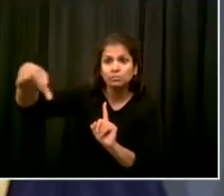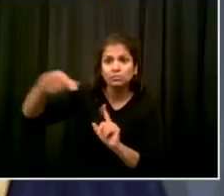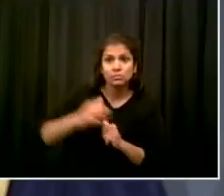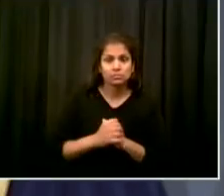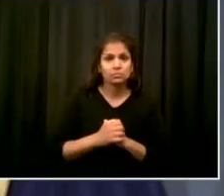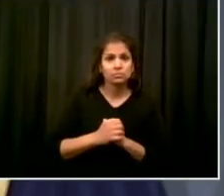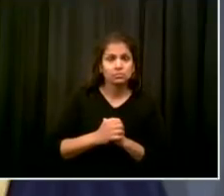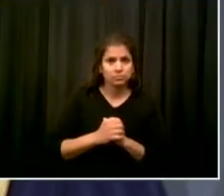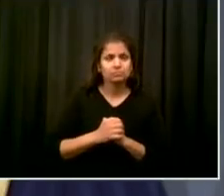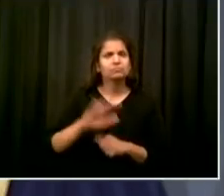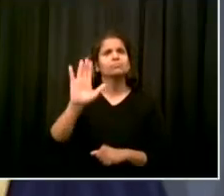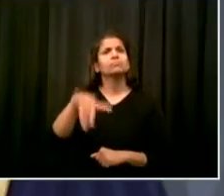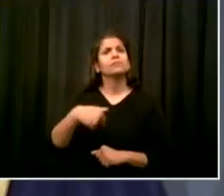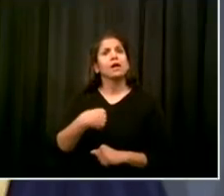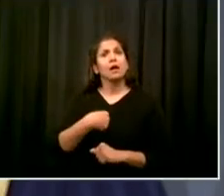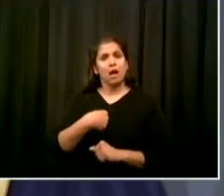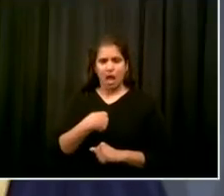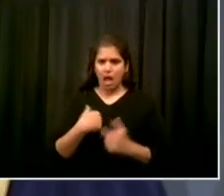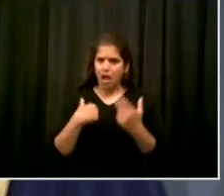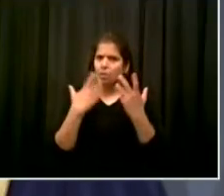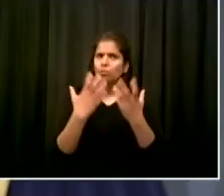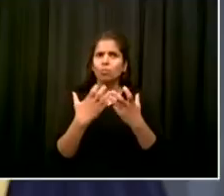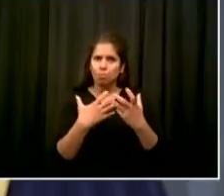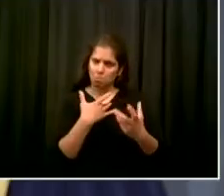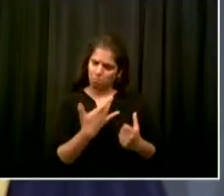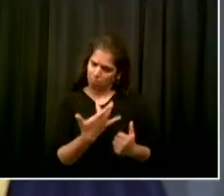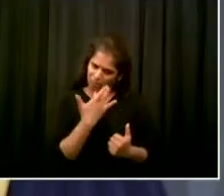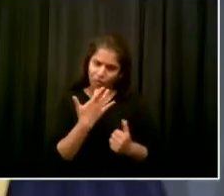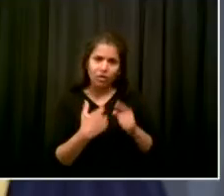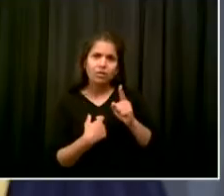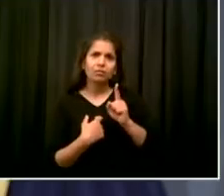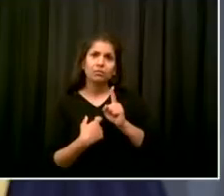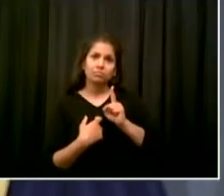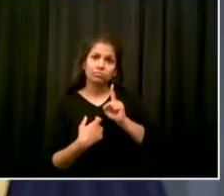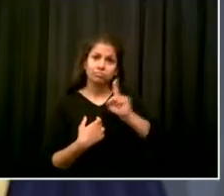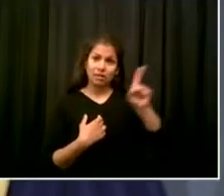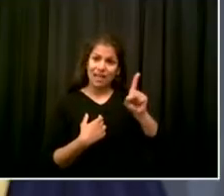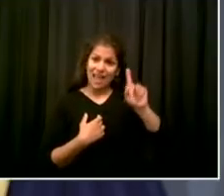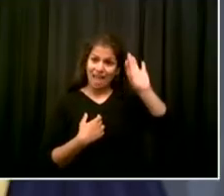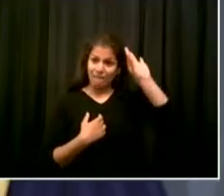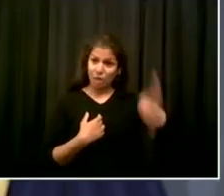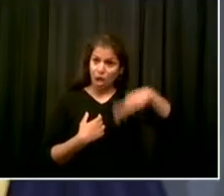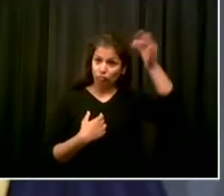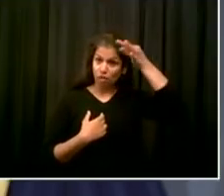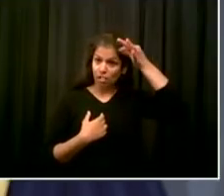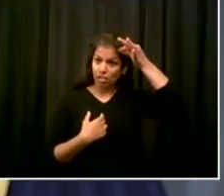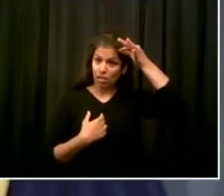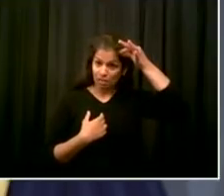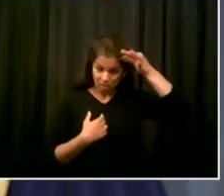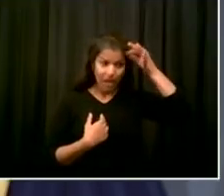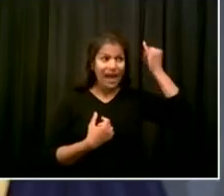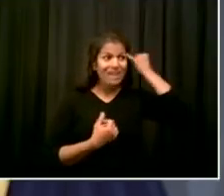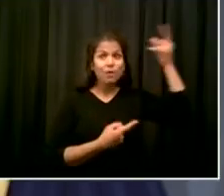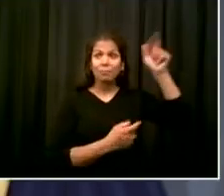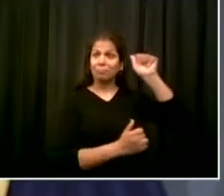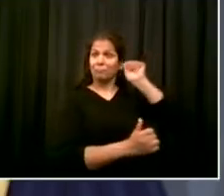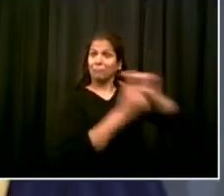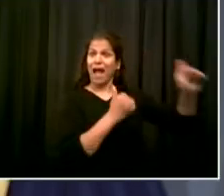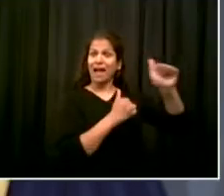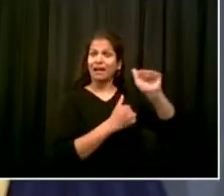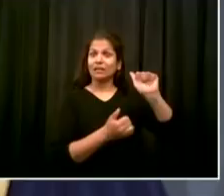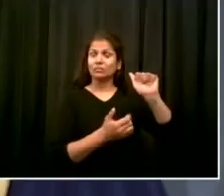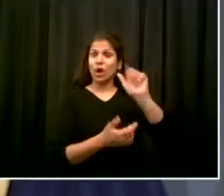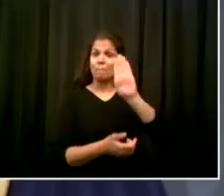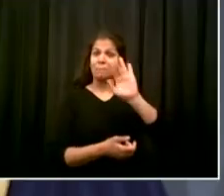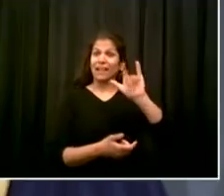course. But right now we see no action in Washington on any form of stimulus. So at least what we could have at the state level is action